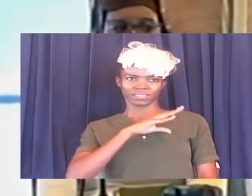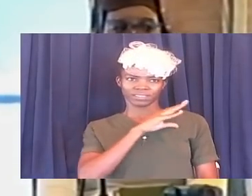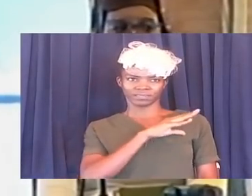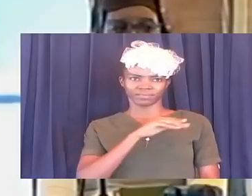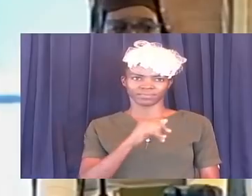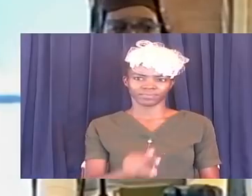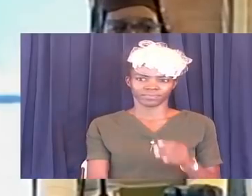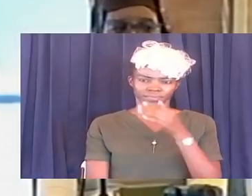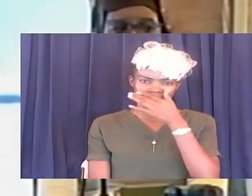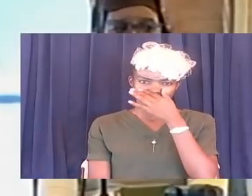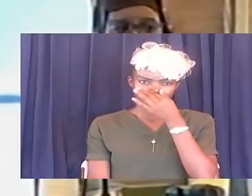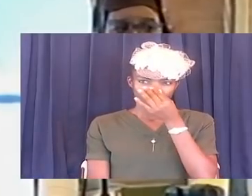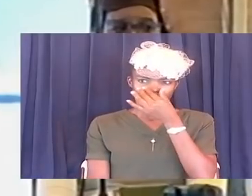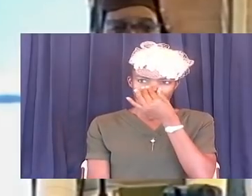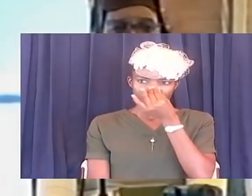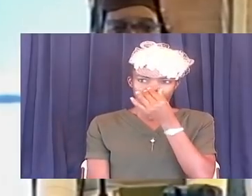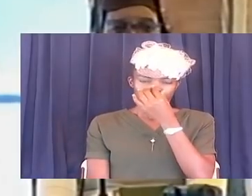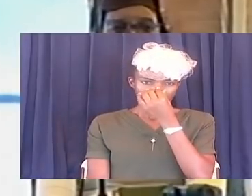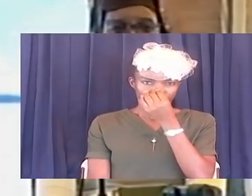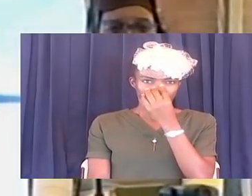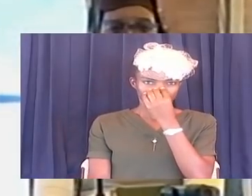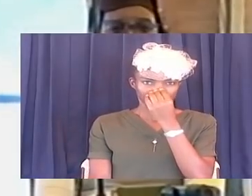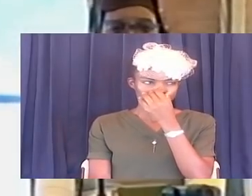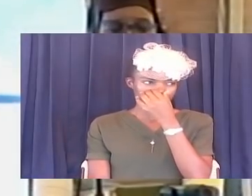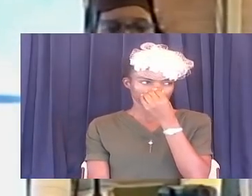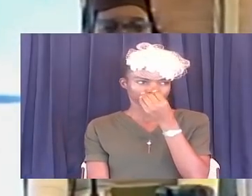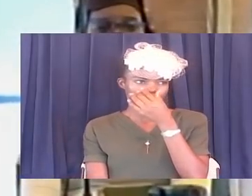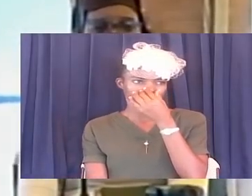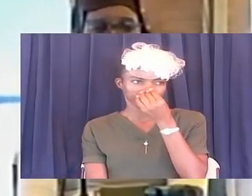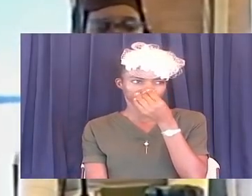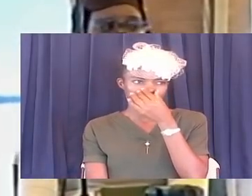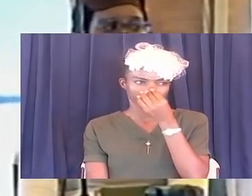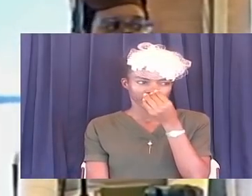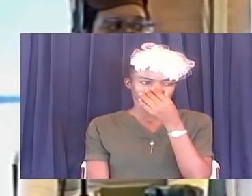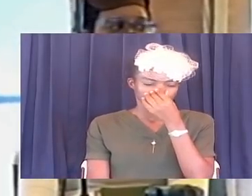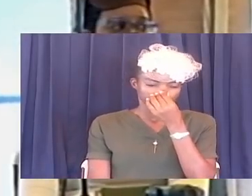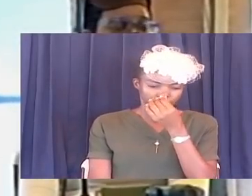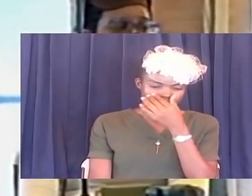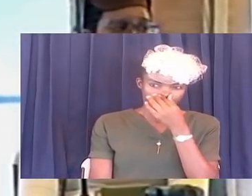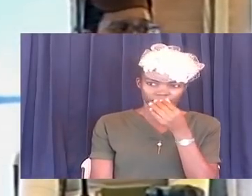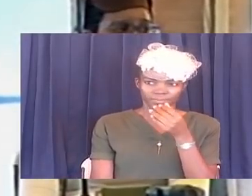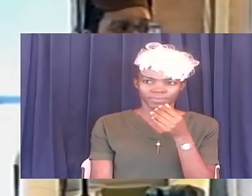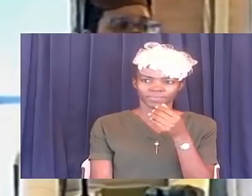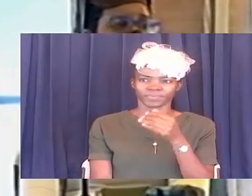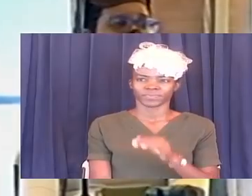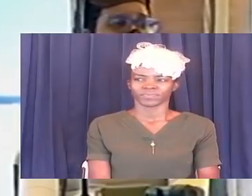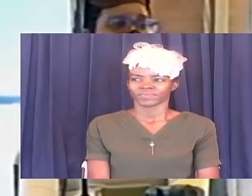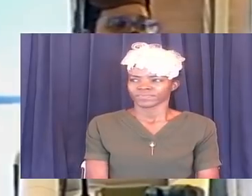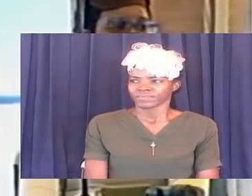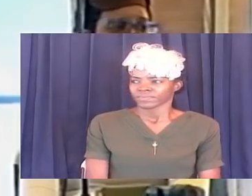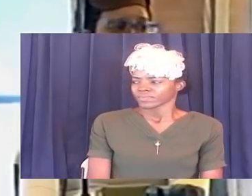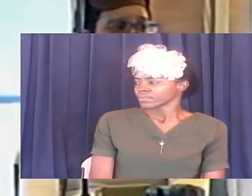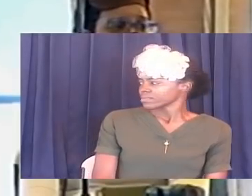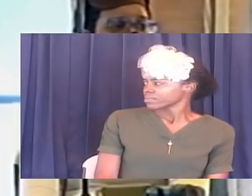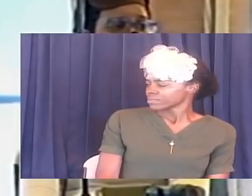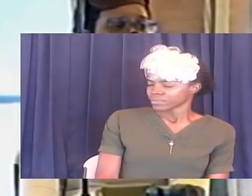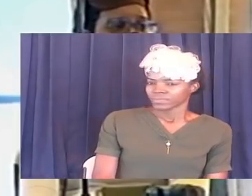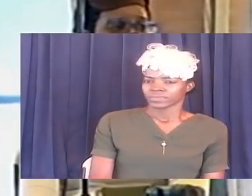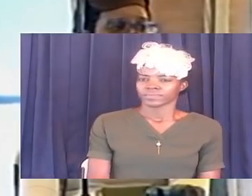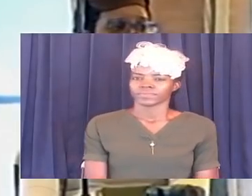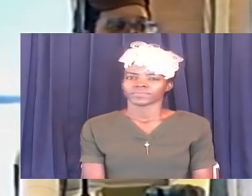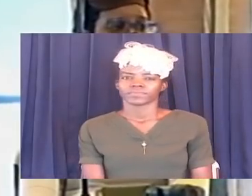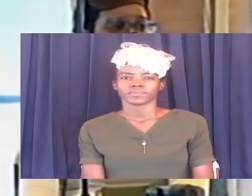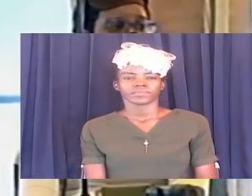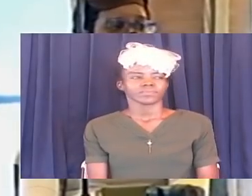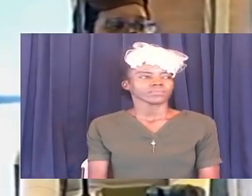the Lord. Hallelujah. It's such a sad thing. Hallelujah. Because he